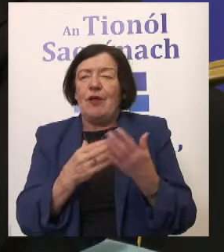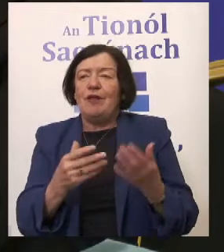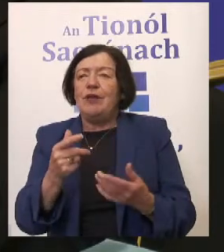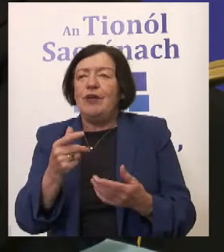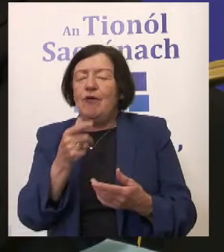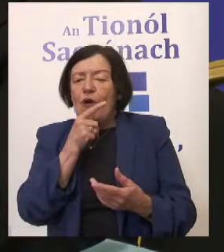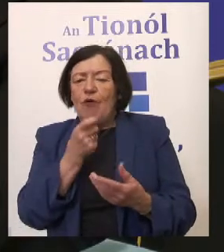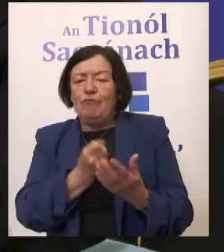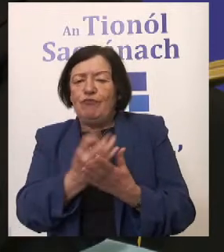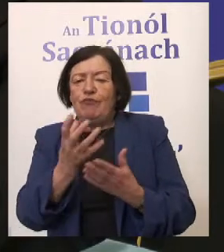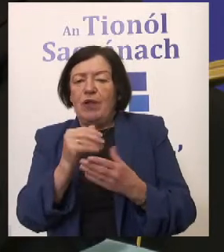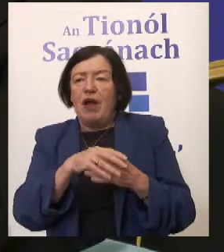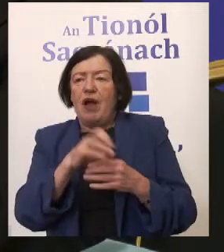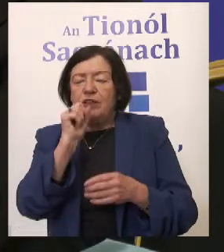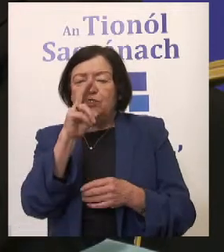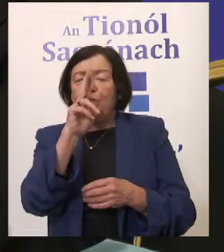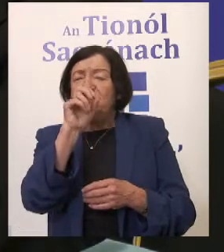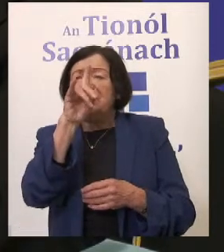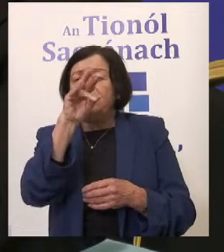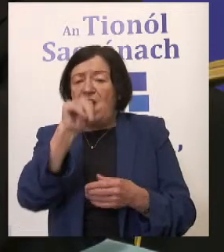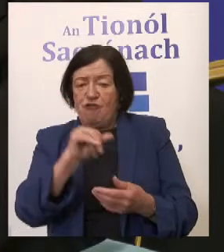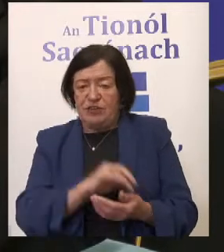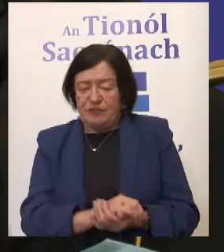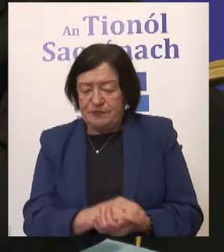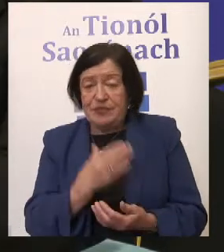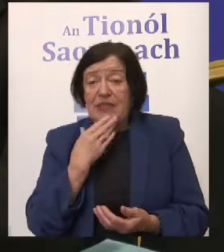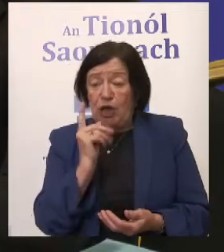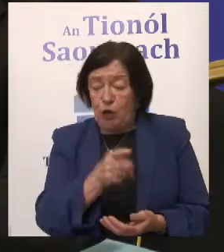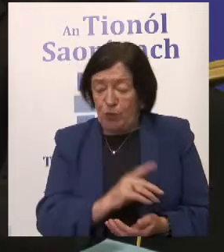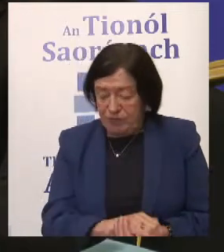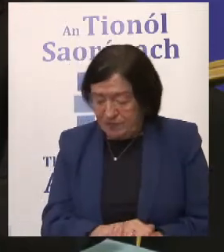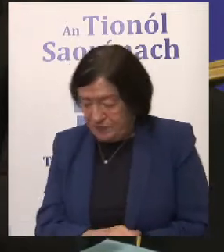on subsidiarity. Thank you.